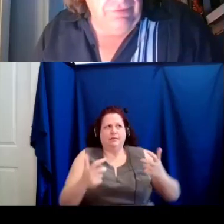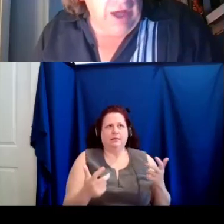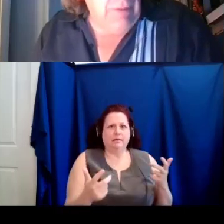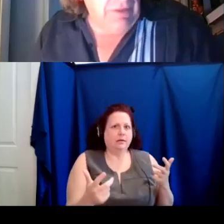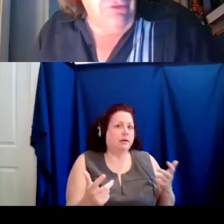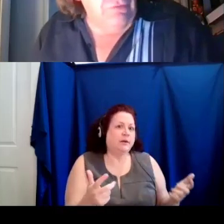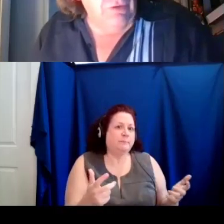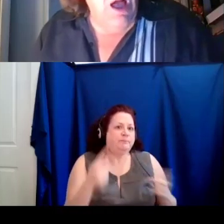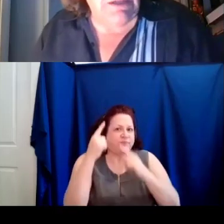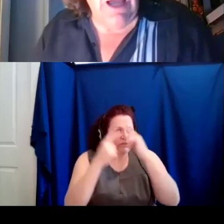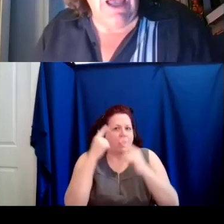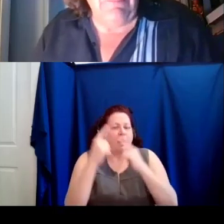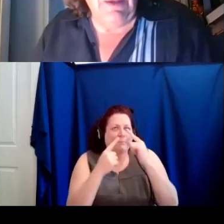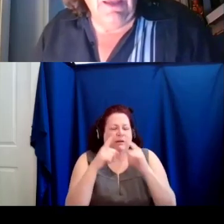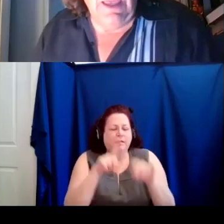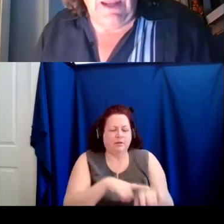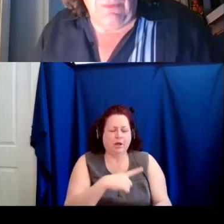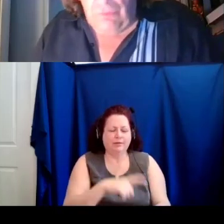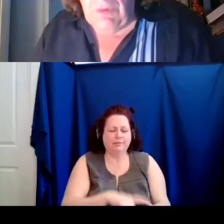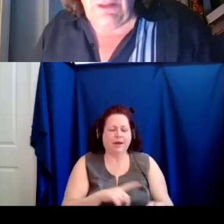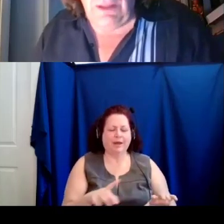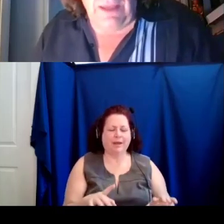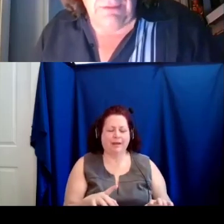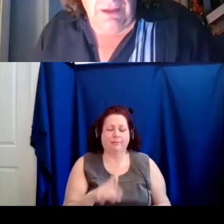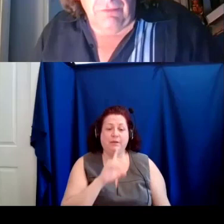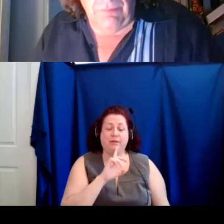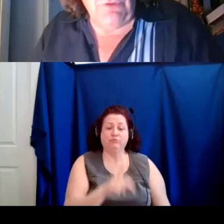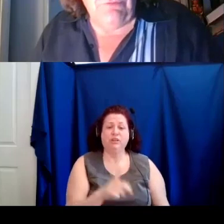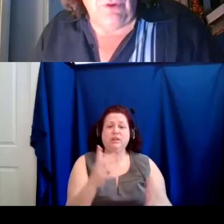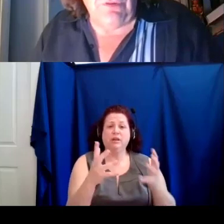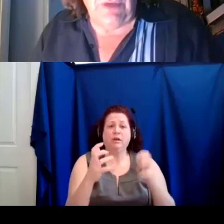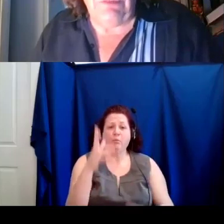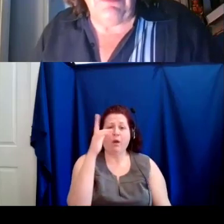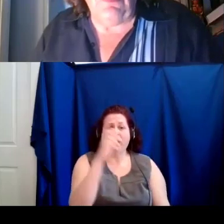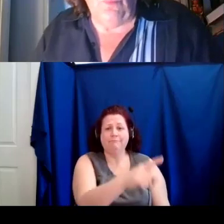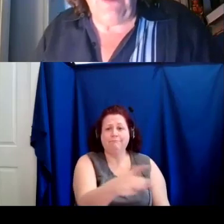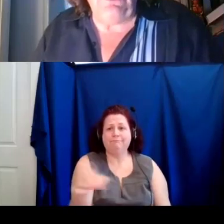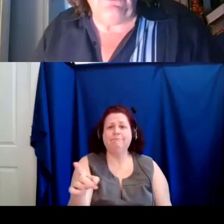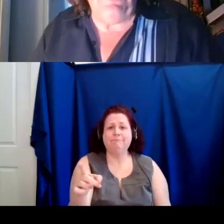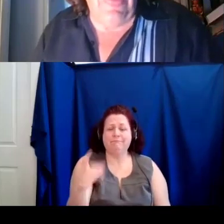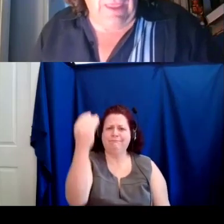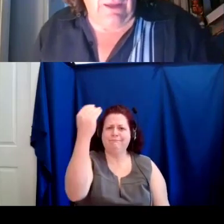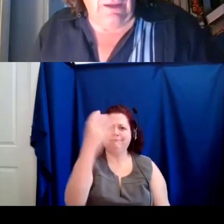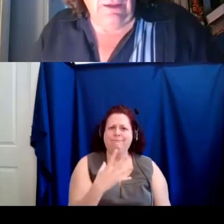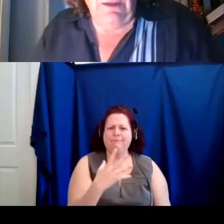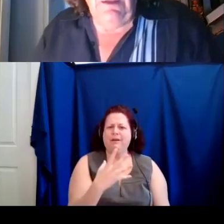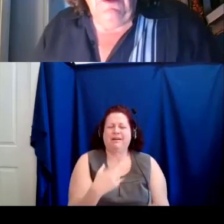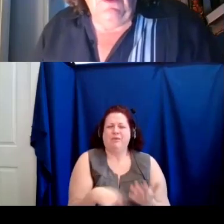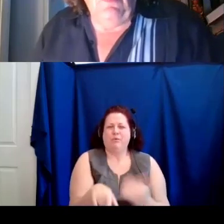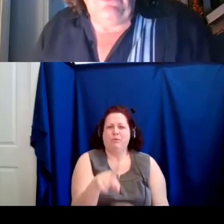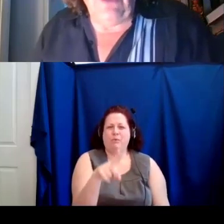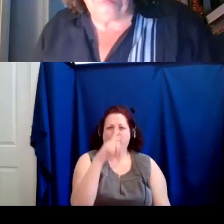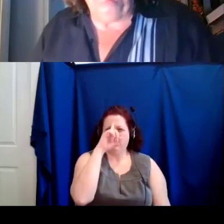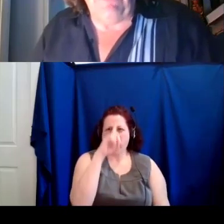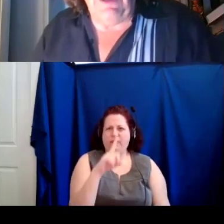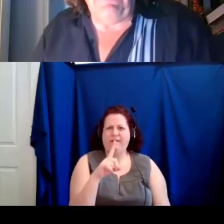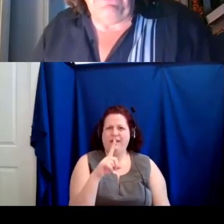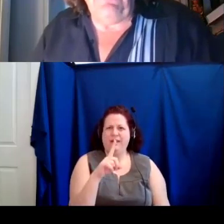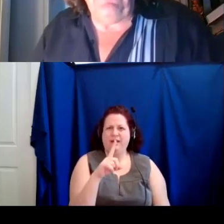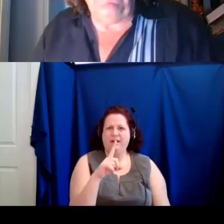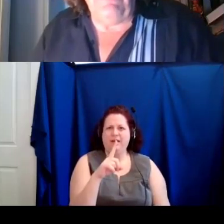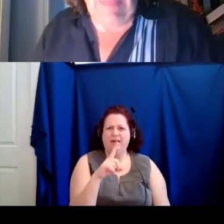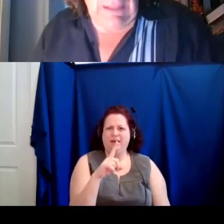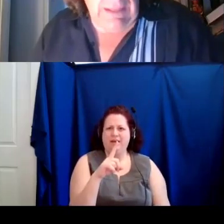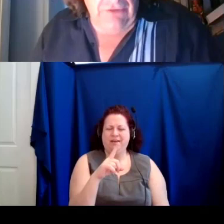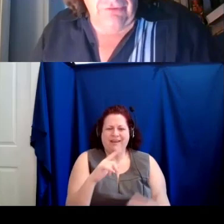I've thought about this for a long time, and I would really like to hear from you folks as to what you would think would justify the